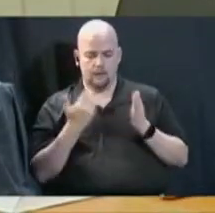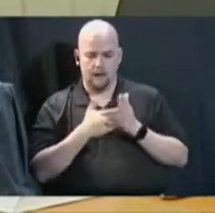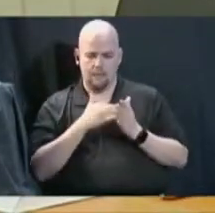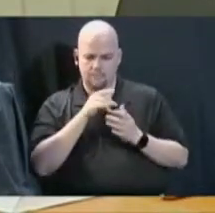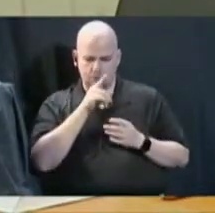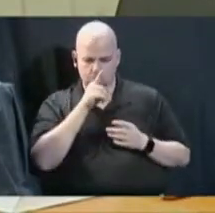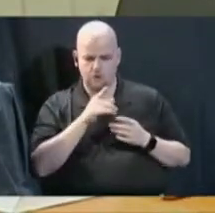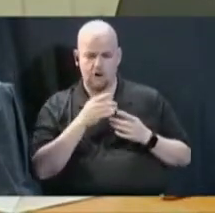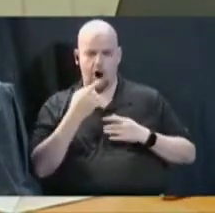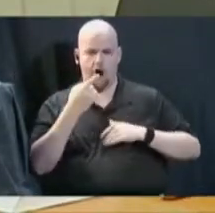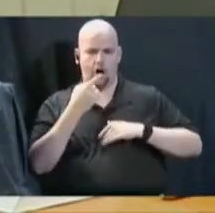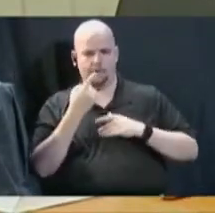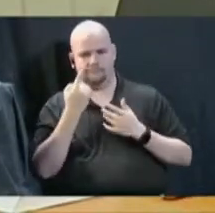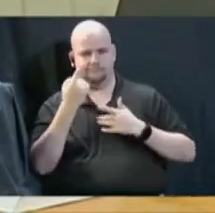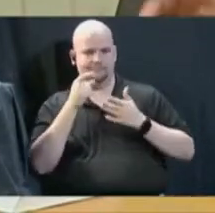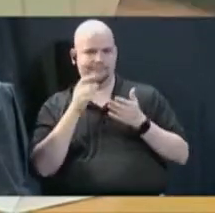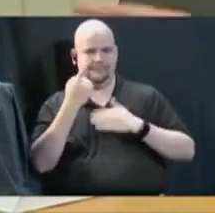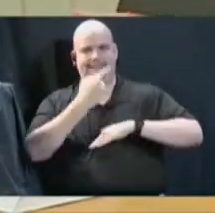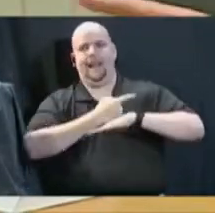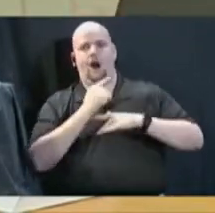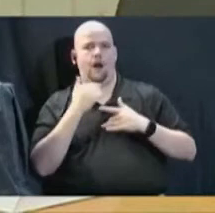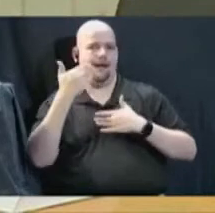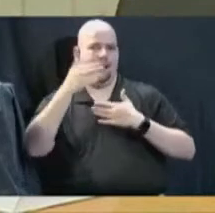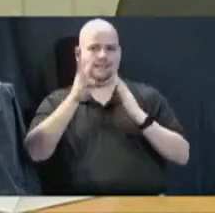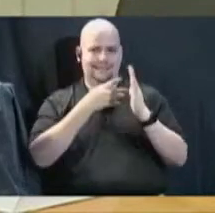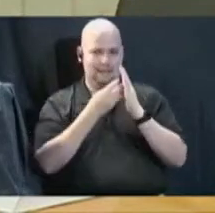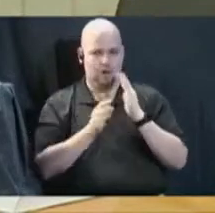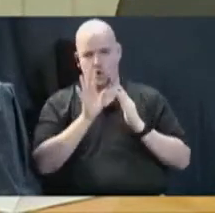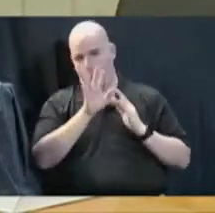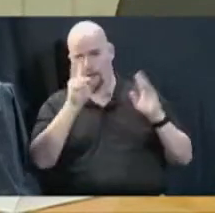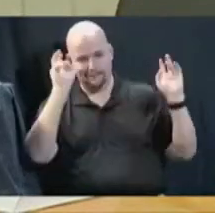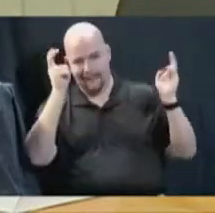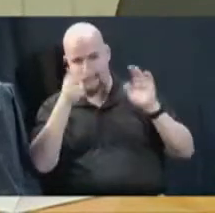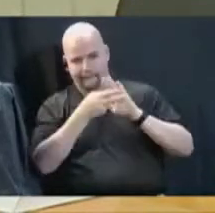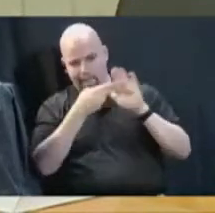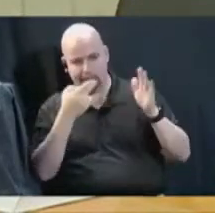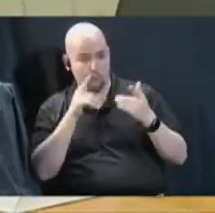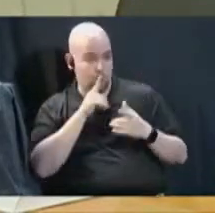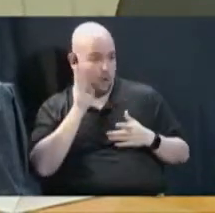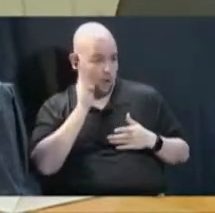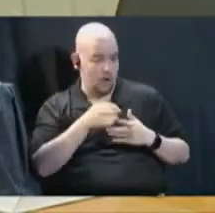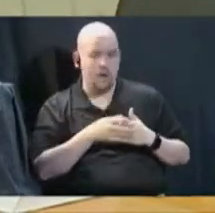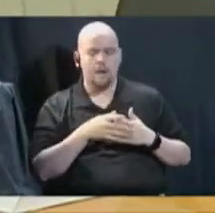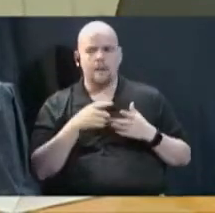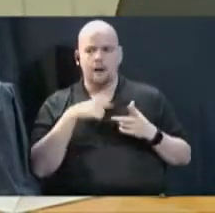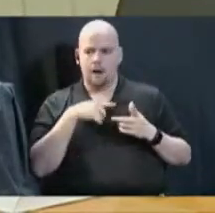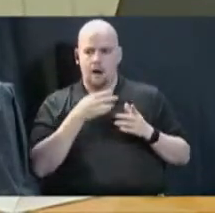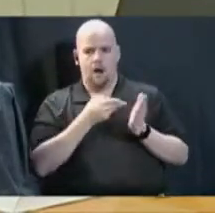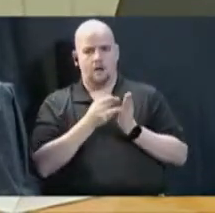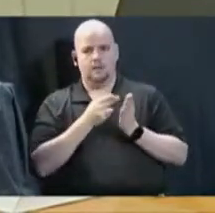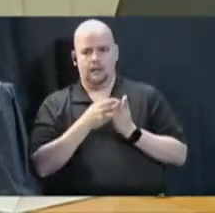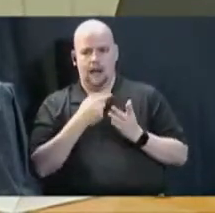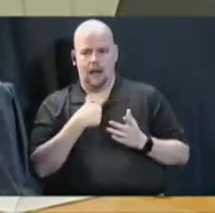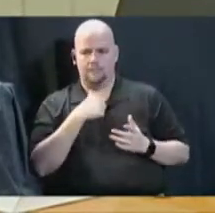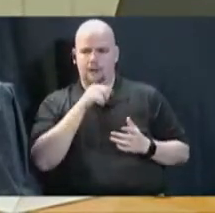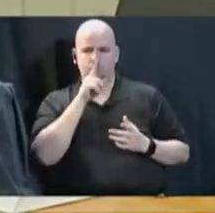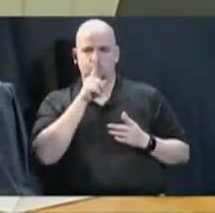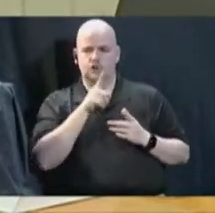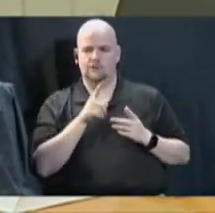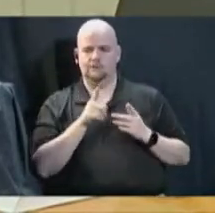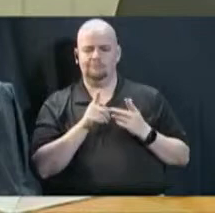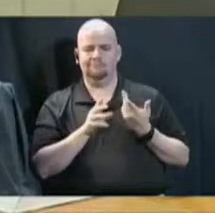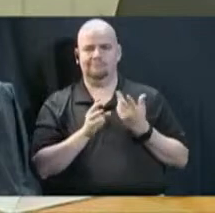date of our next regularly scheduled meeting, and I don't know what your status will be, but quite frankly, I'm still not exactly